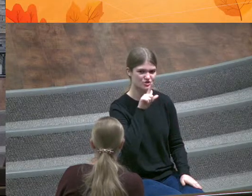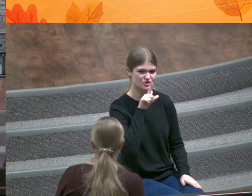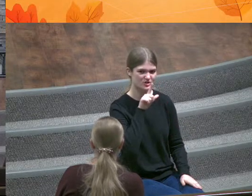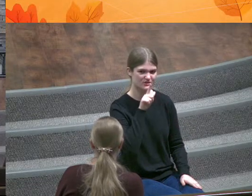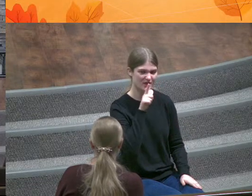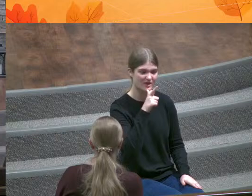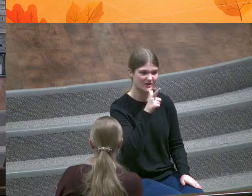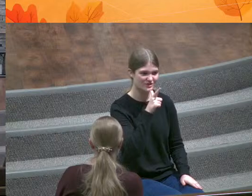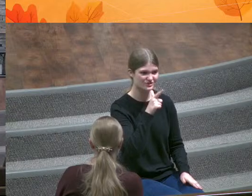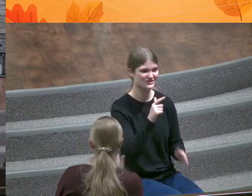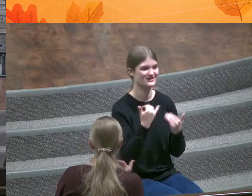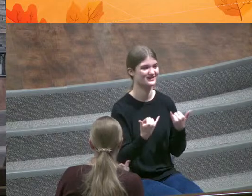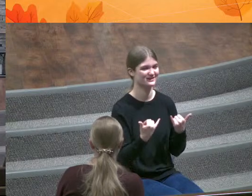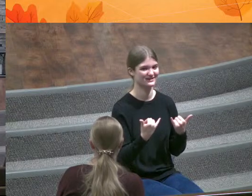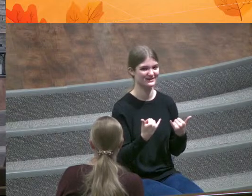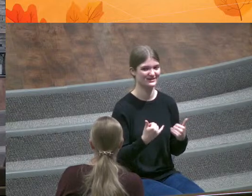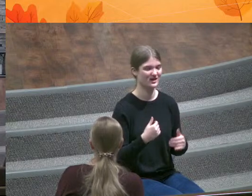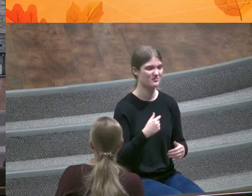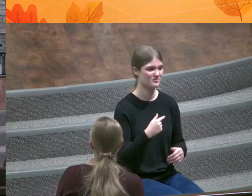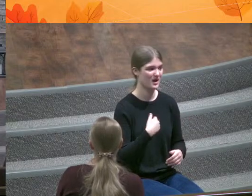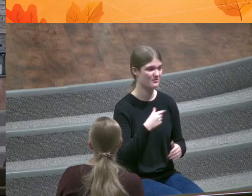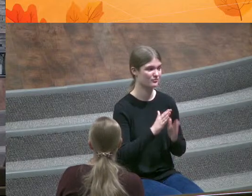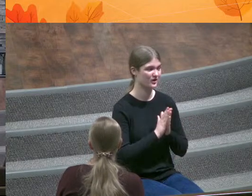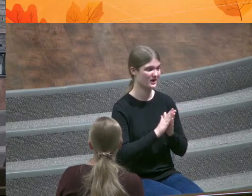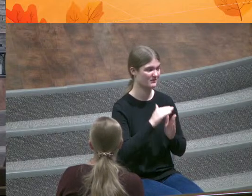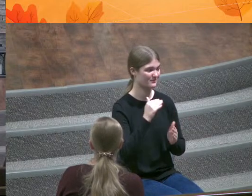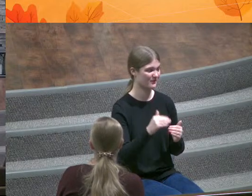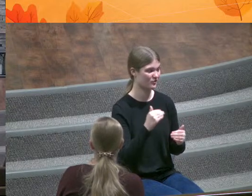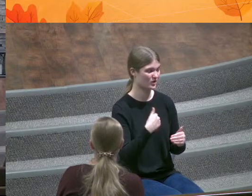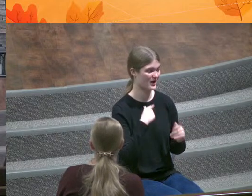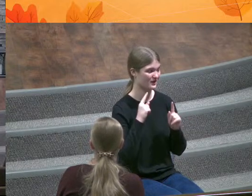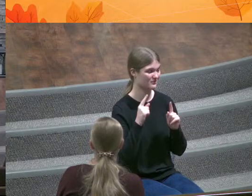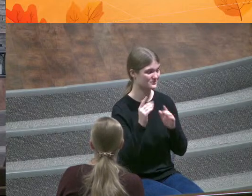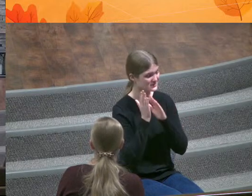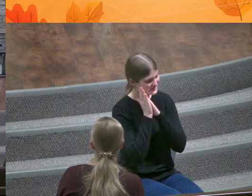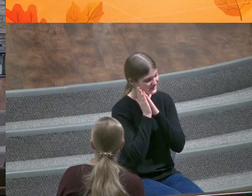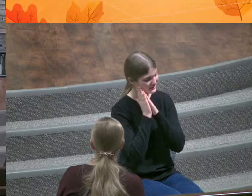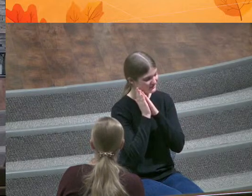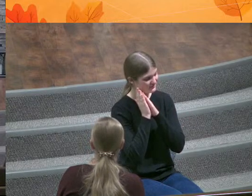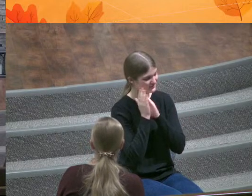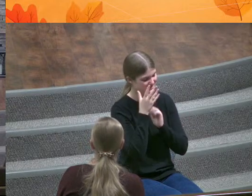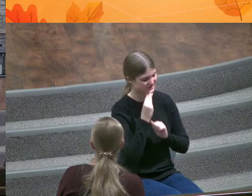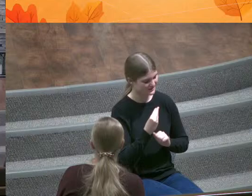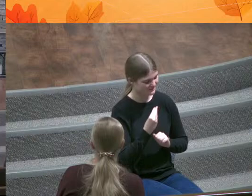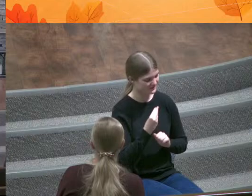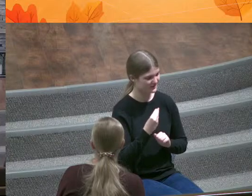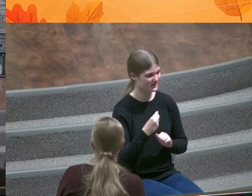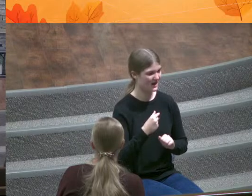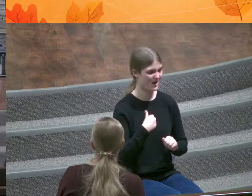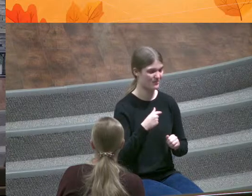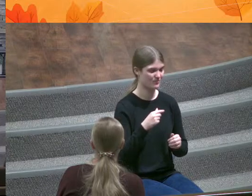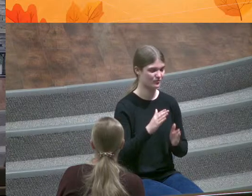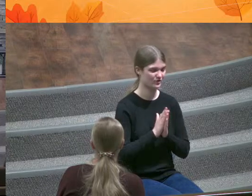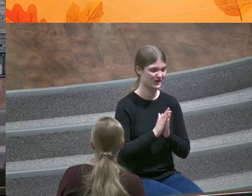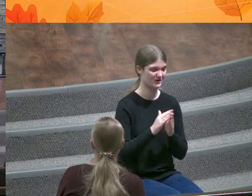our meal. I pray before I go to bed at night, or I pray when I get up in the morning.